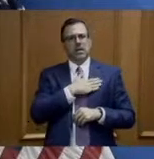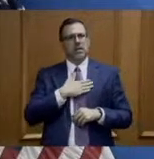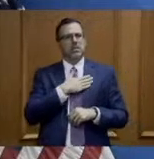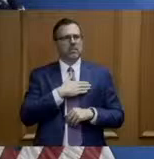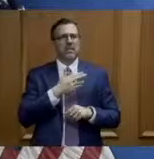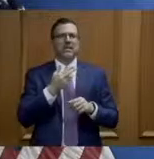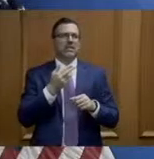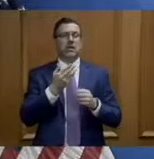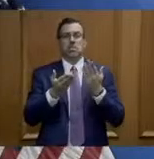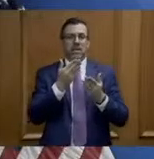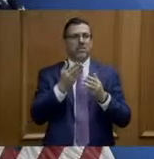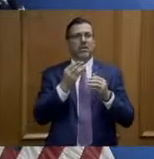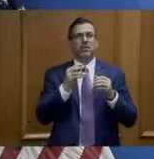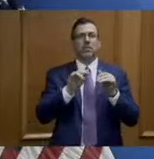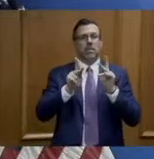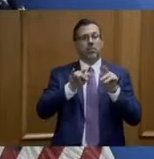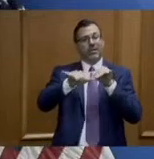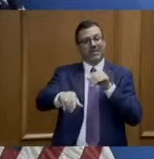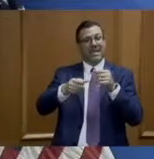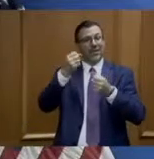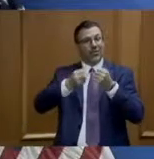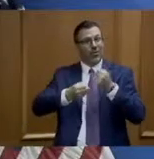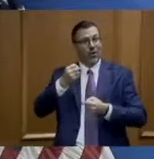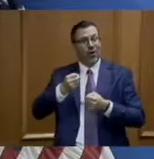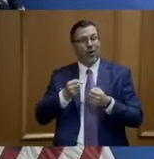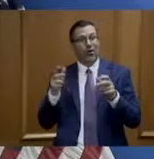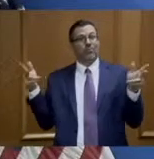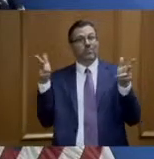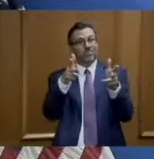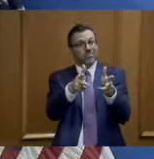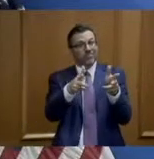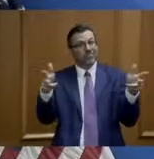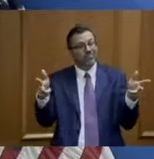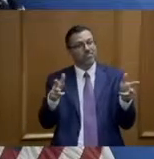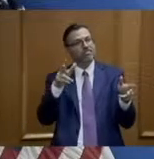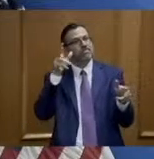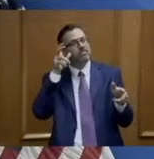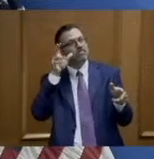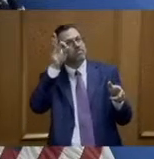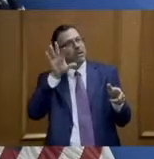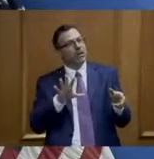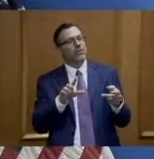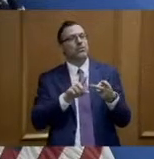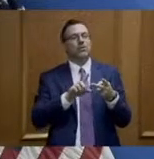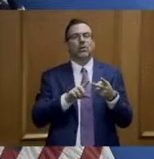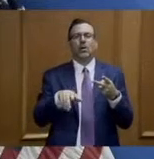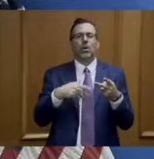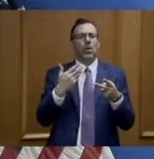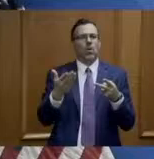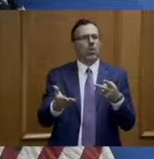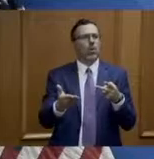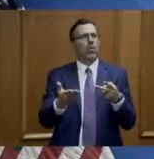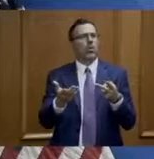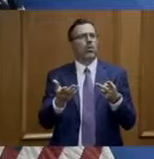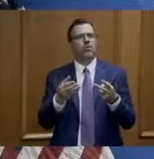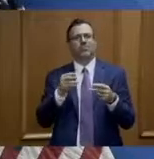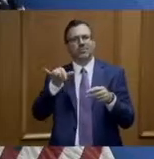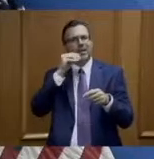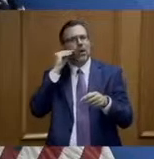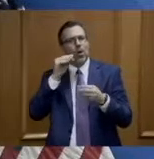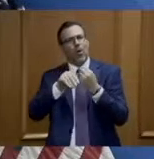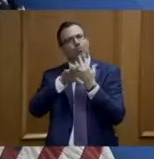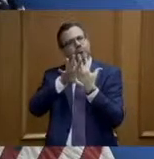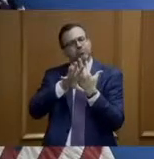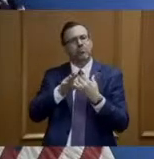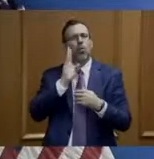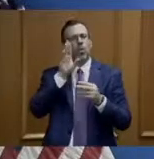drive-in services, online services, but we will also continue and provide them additional guidance so they have a better